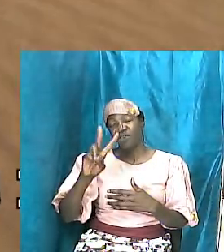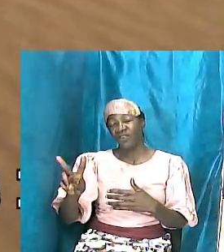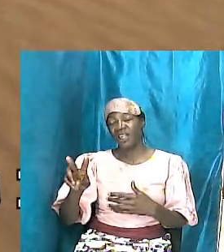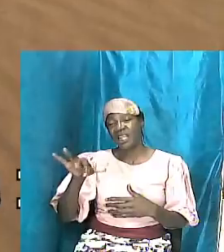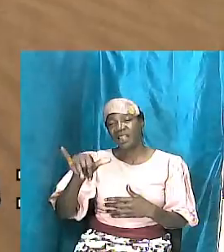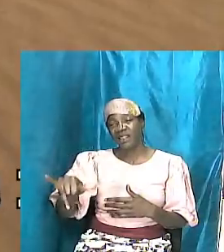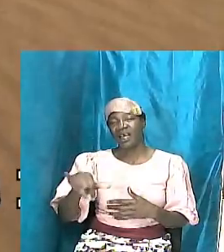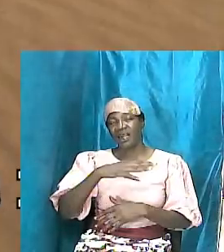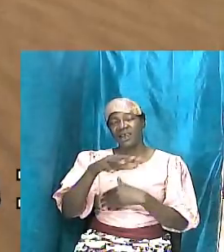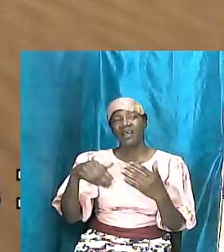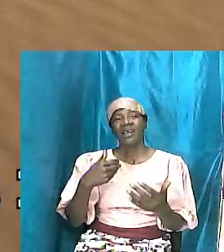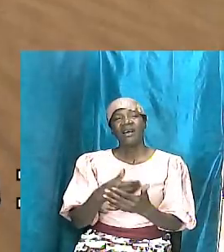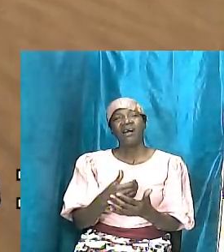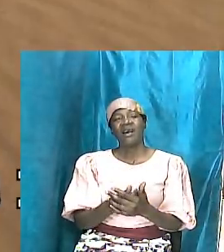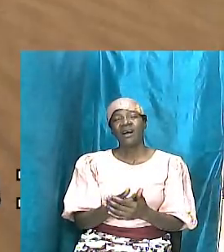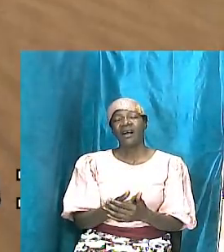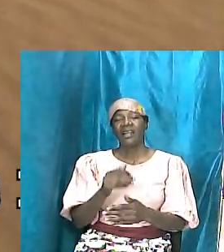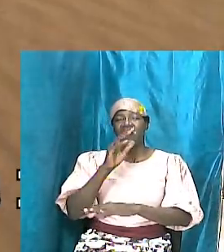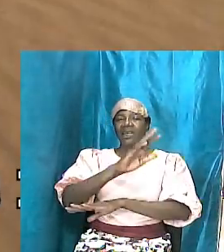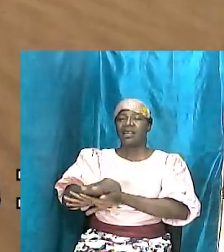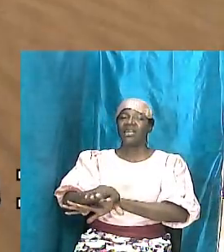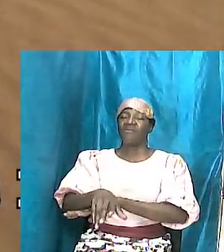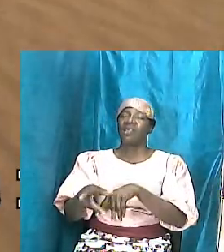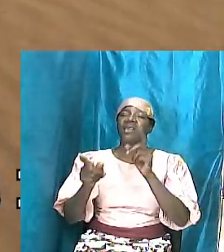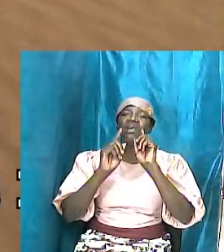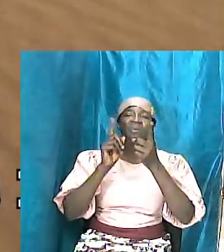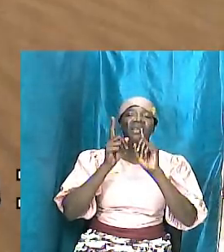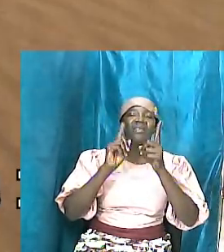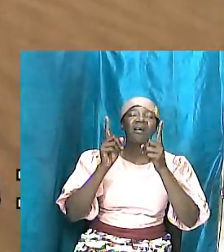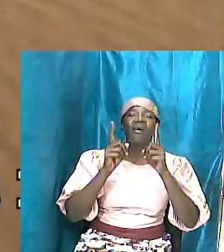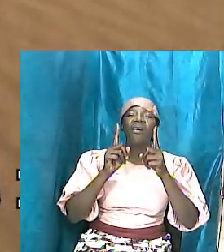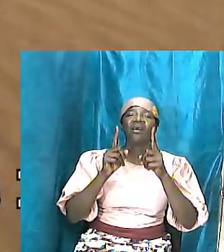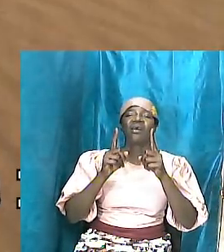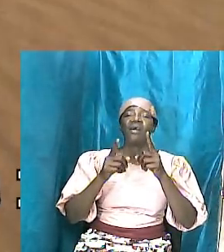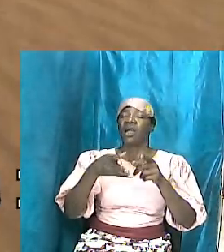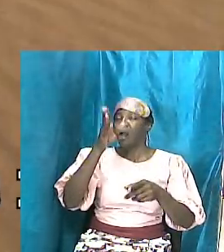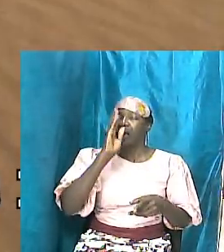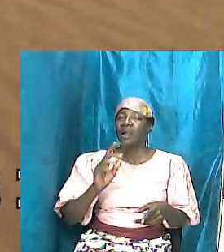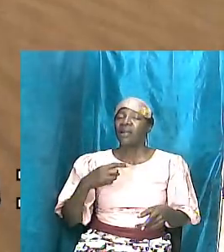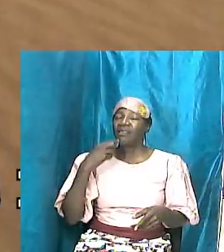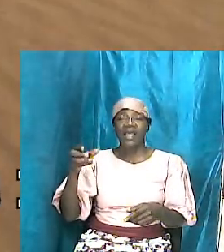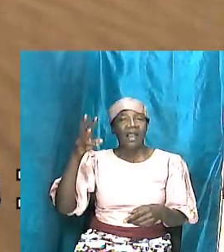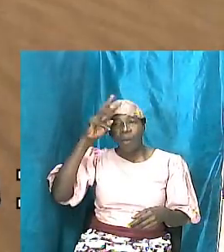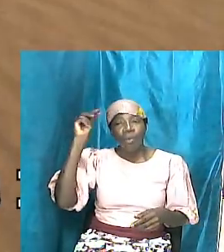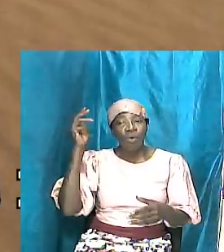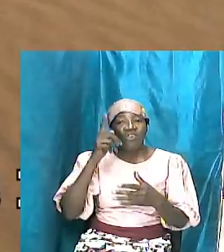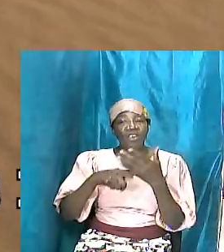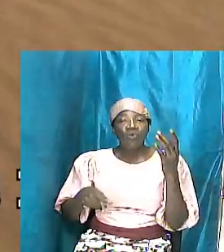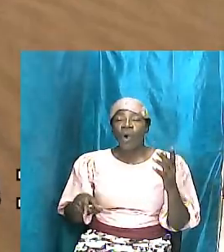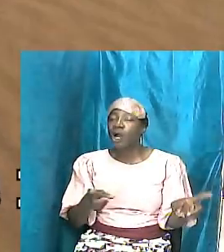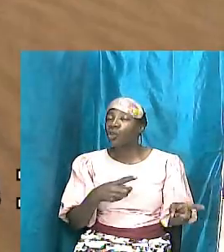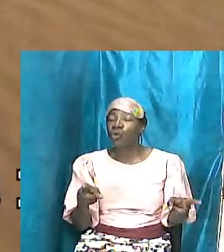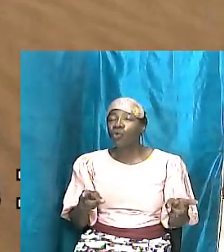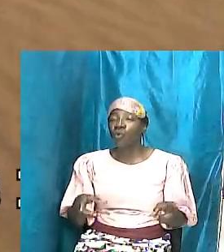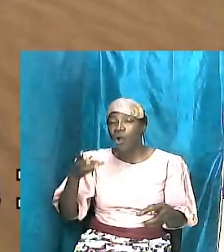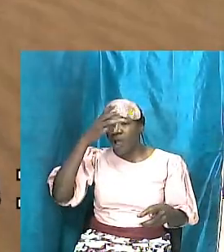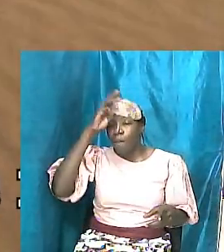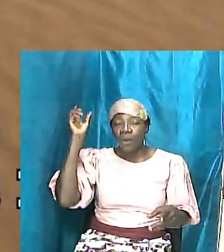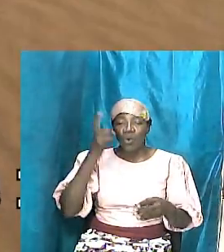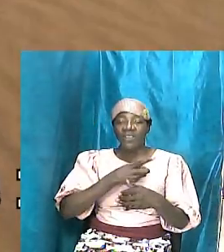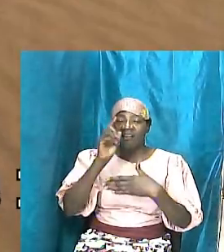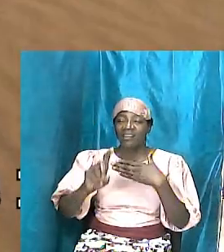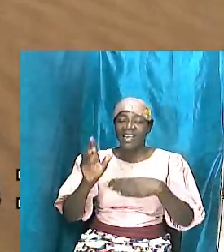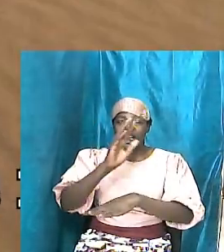that all evening they were talking, they were dialoguing, and then God told Moses what he was to do, and Moses did it in the night.